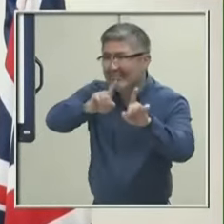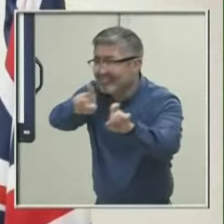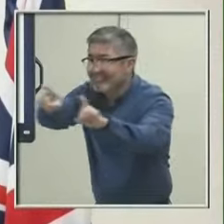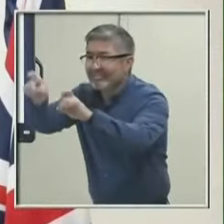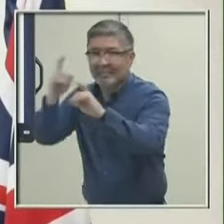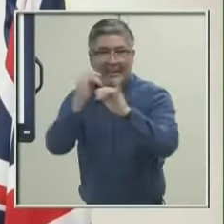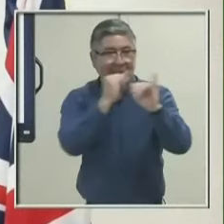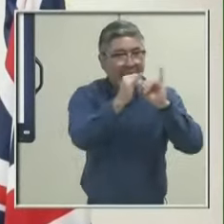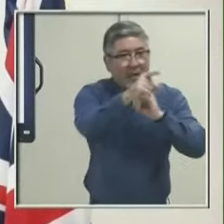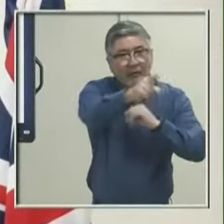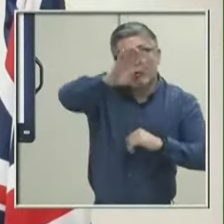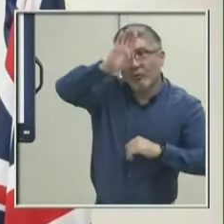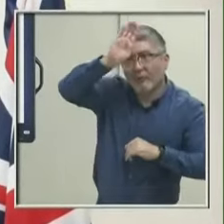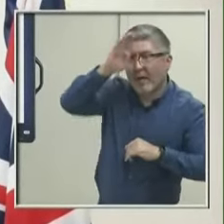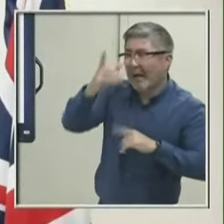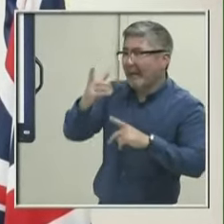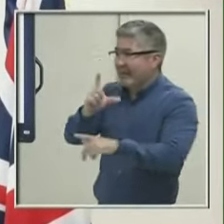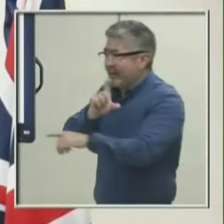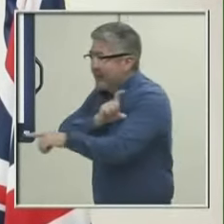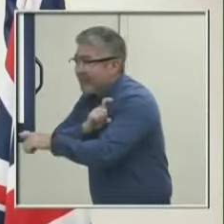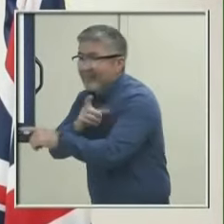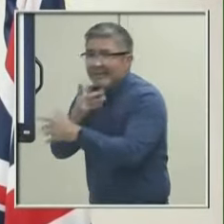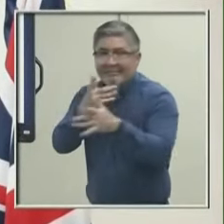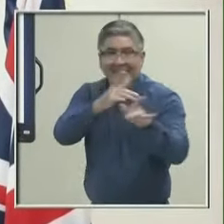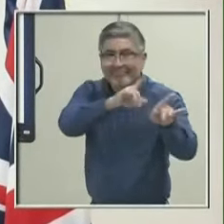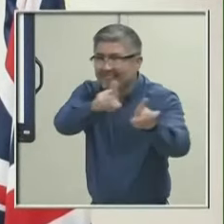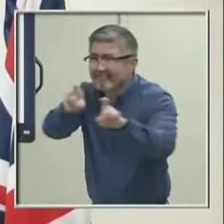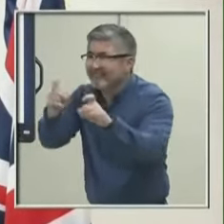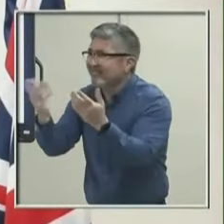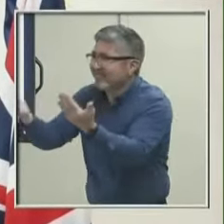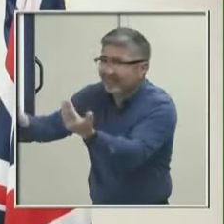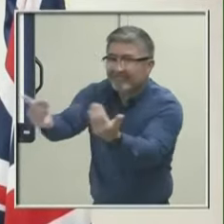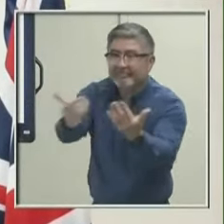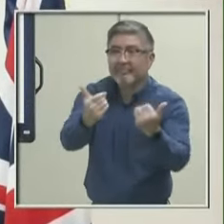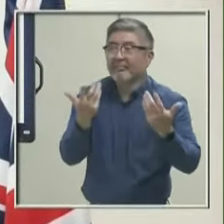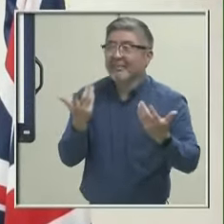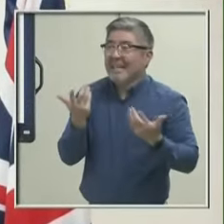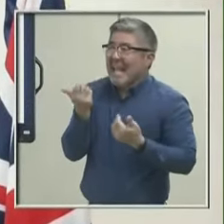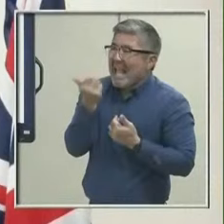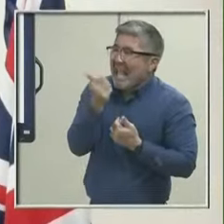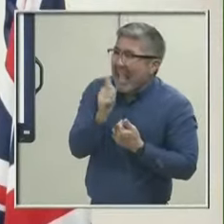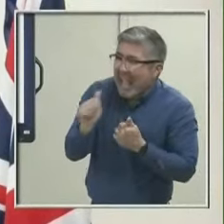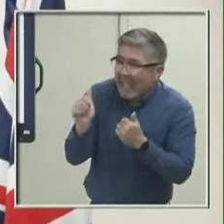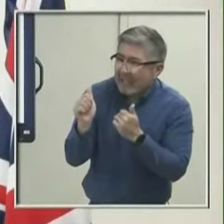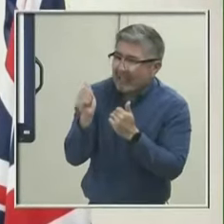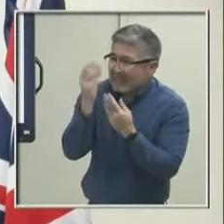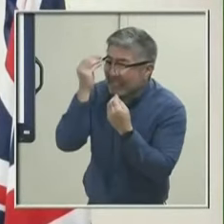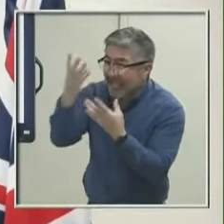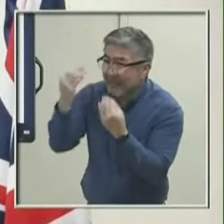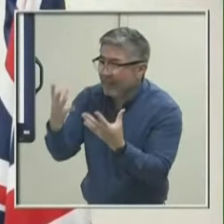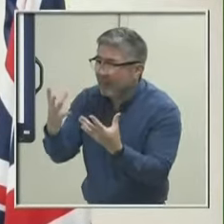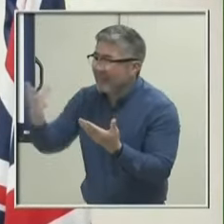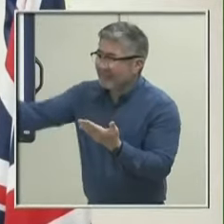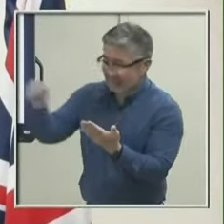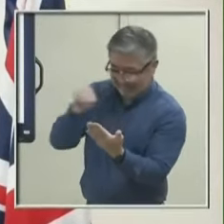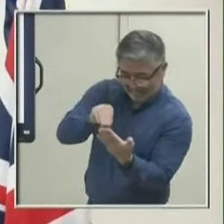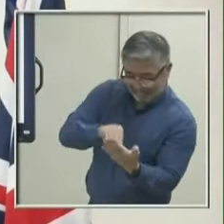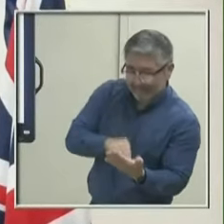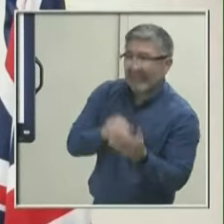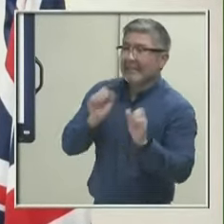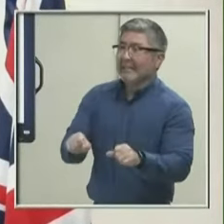responders to share their stories and any piece of information that could possibly help piece the timeline